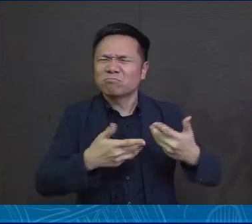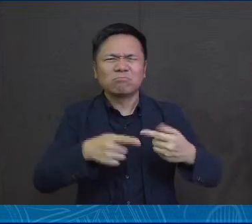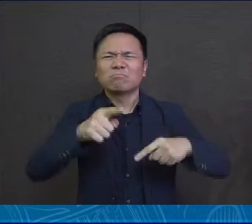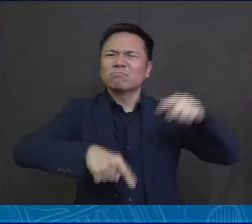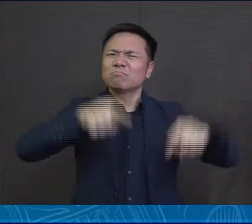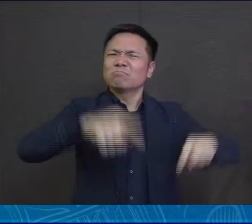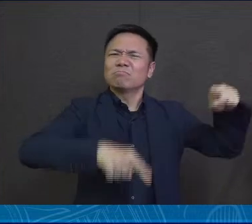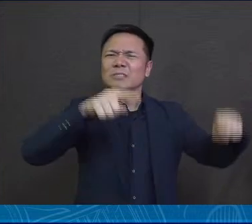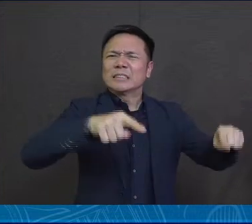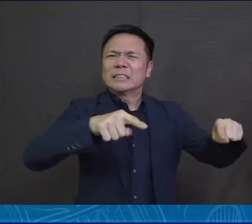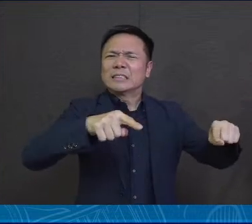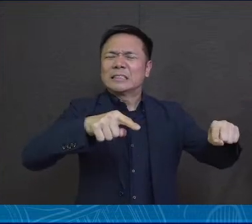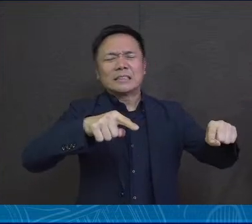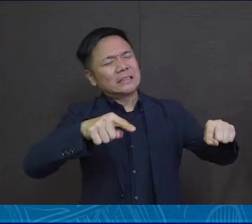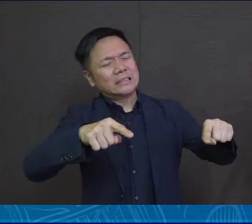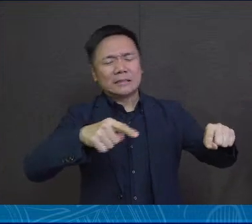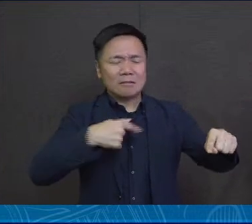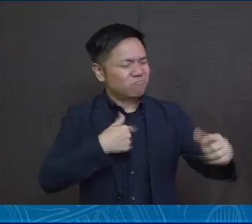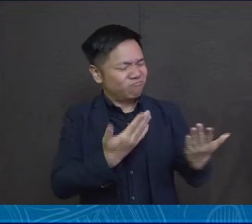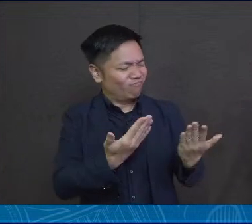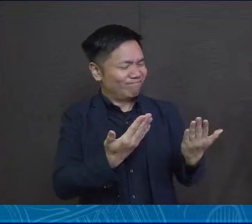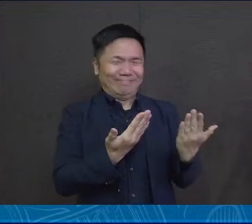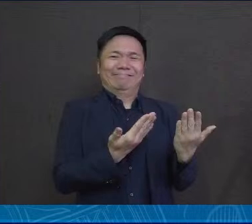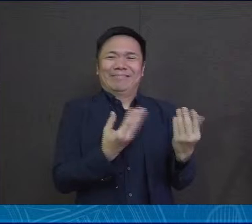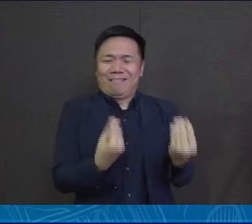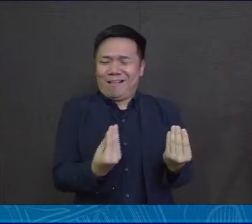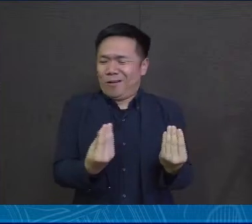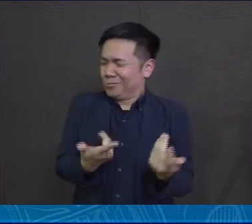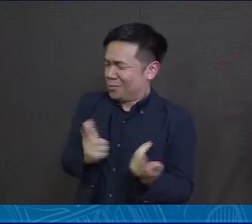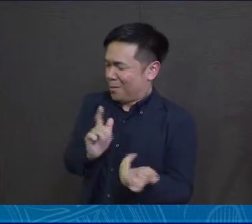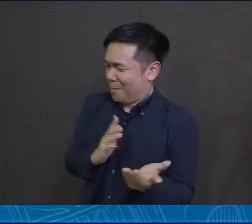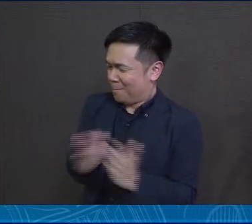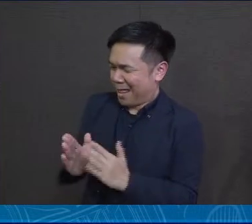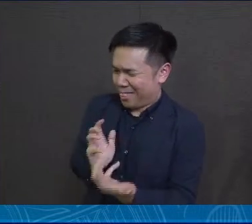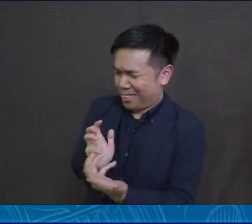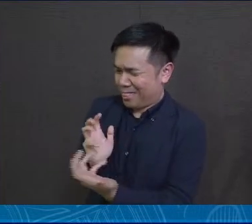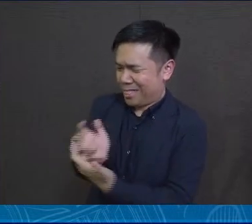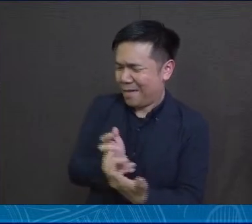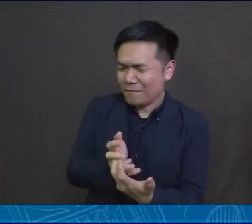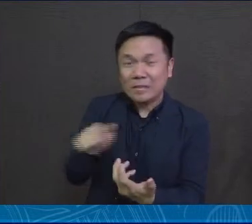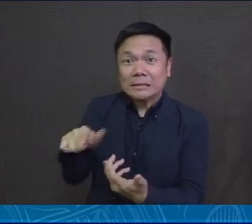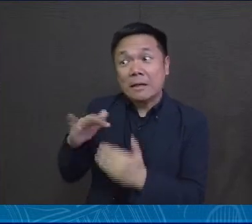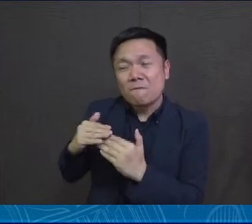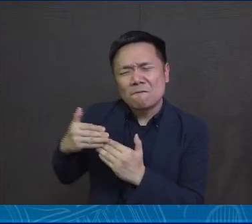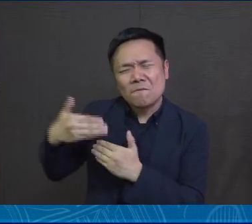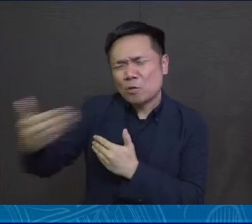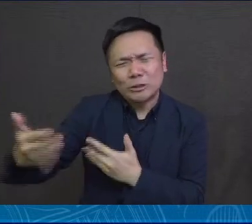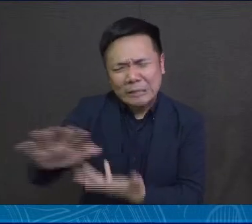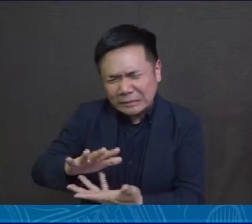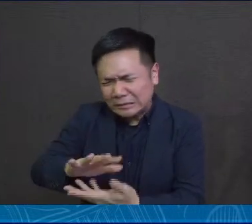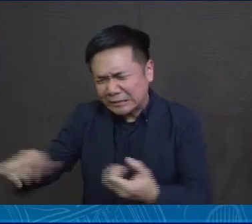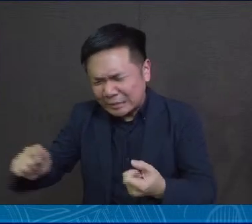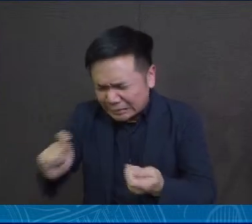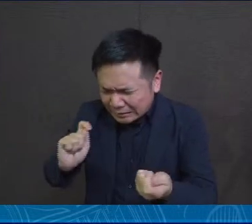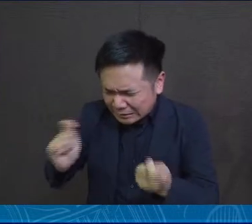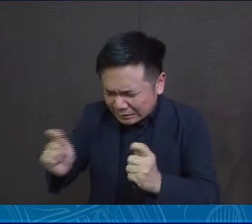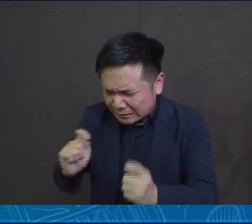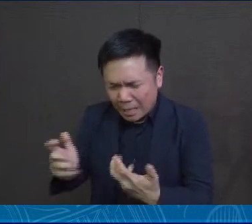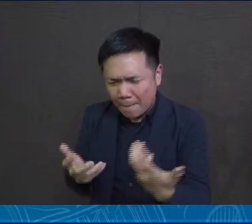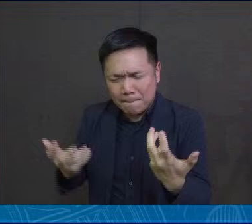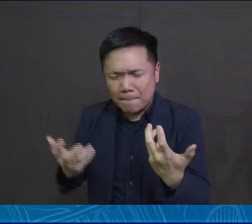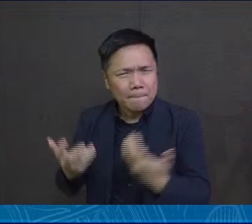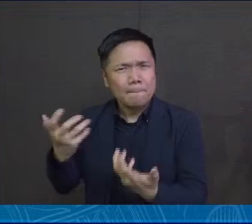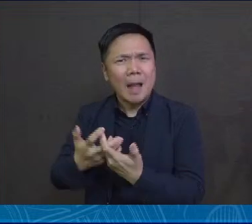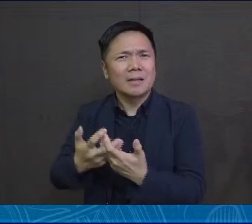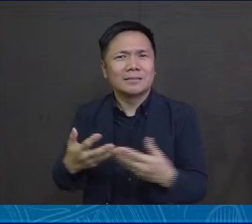plan for both immediate recovery and the prevention of future disasters? You have 3 minutes, Madam.